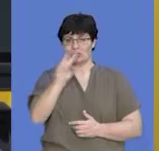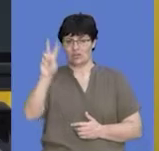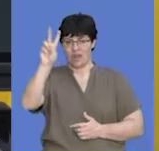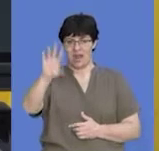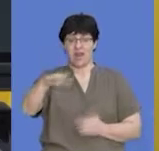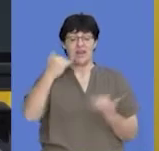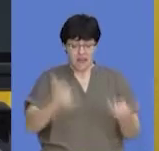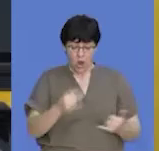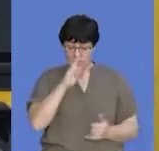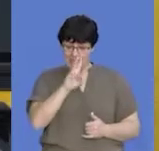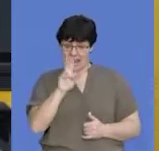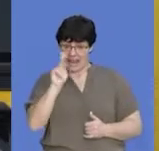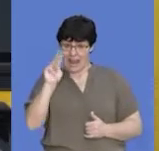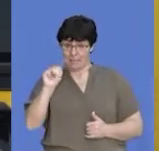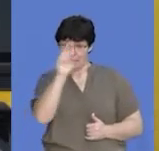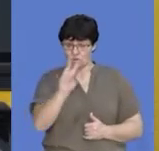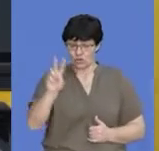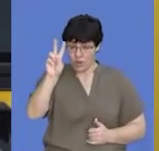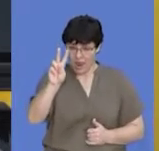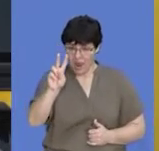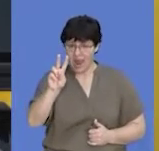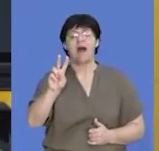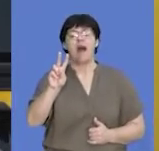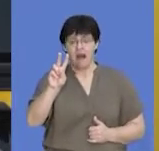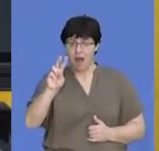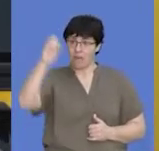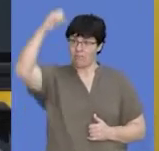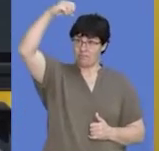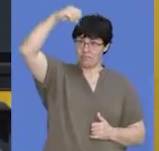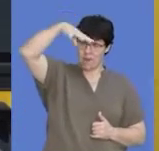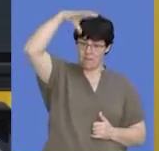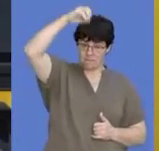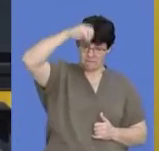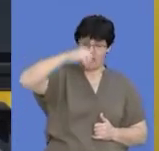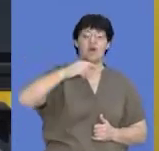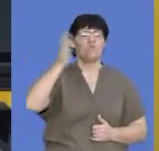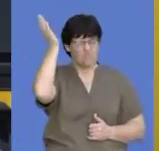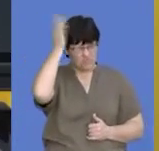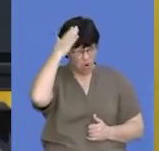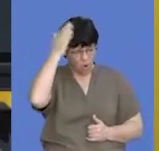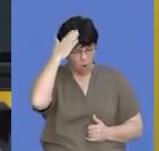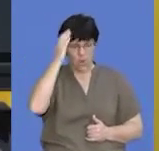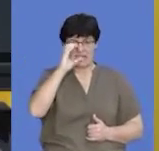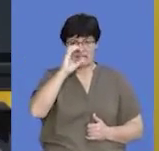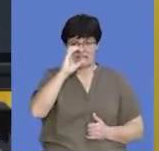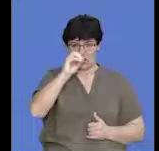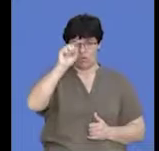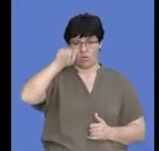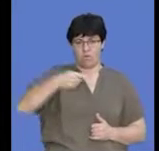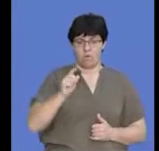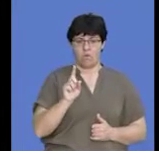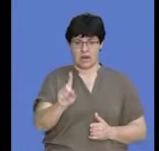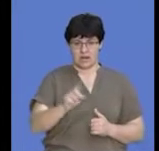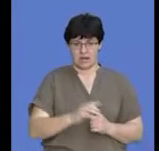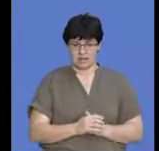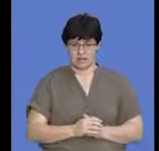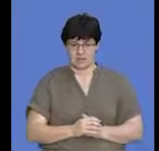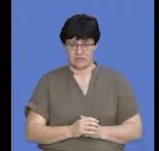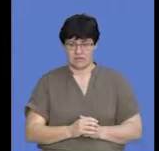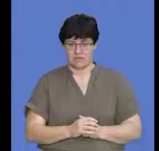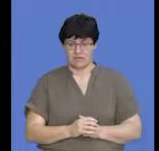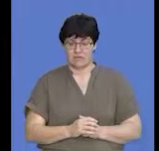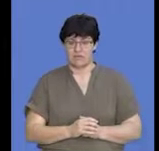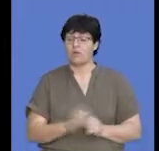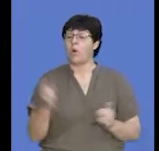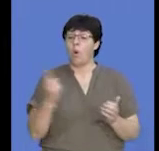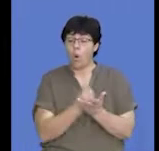Immediately, when you see kilometers squared and it's an orthophoto map, 0.1. Note,